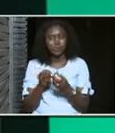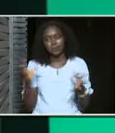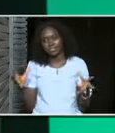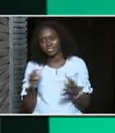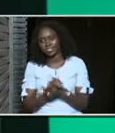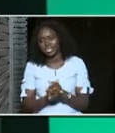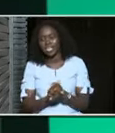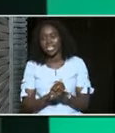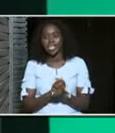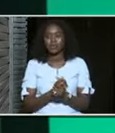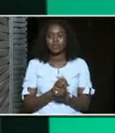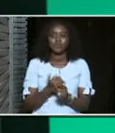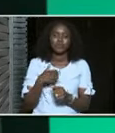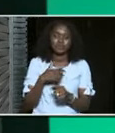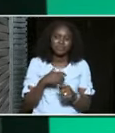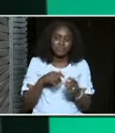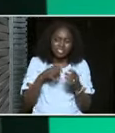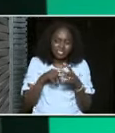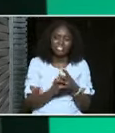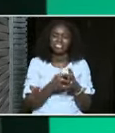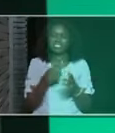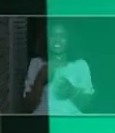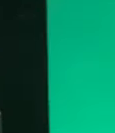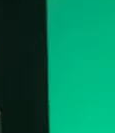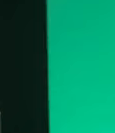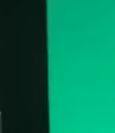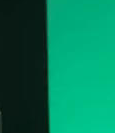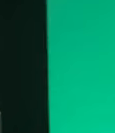stage, that's our time on the pundit today. Thank you,